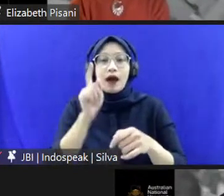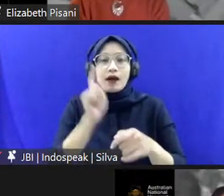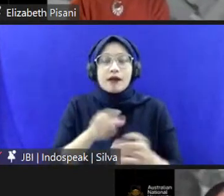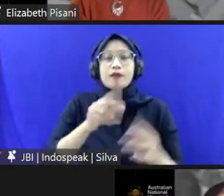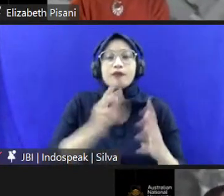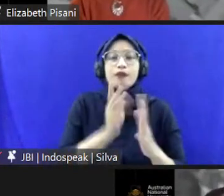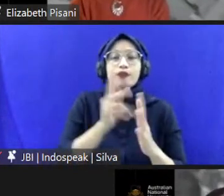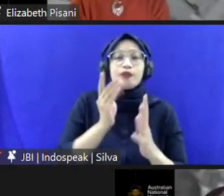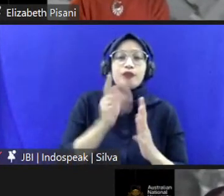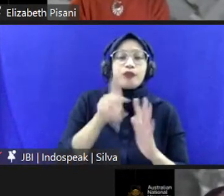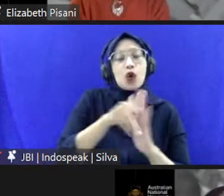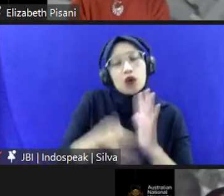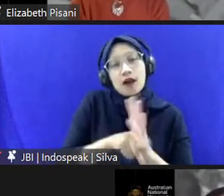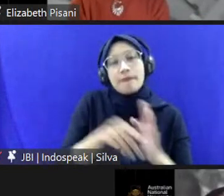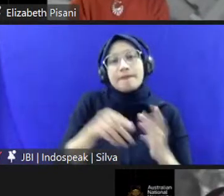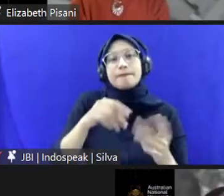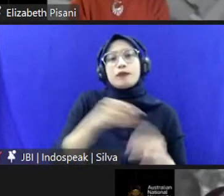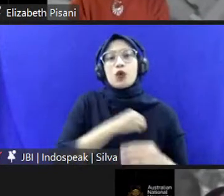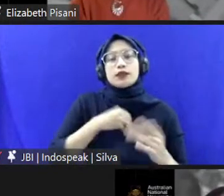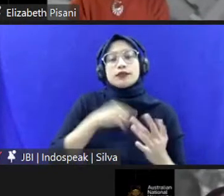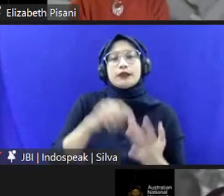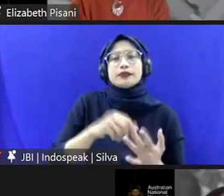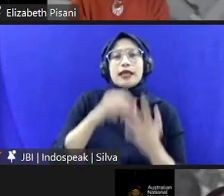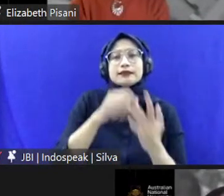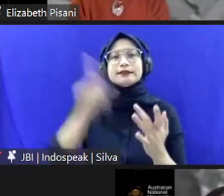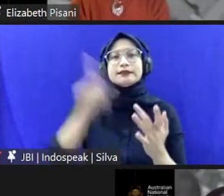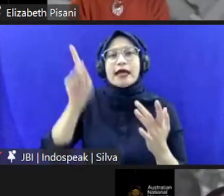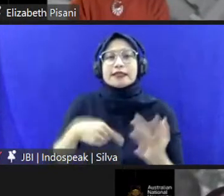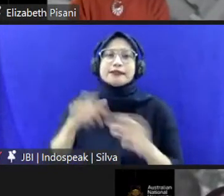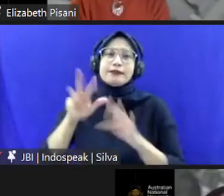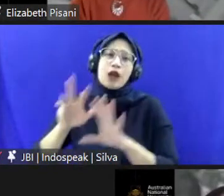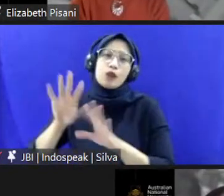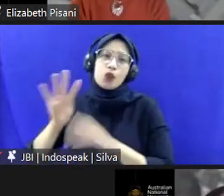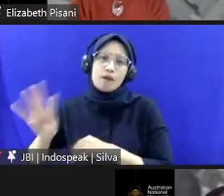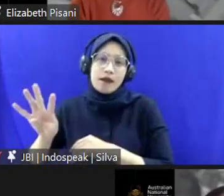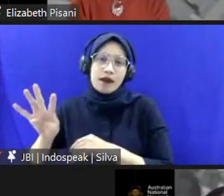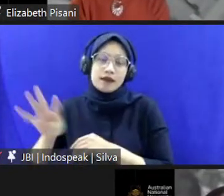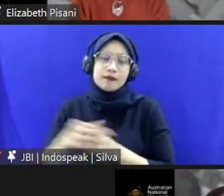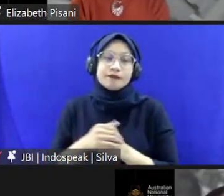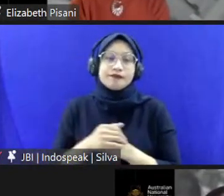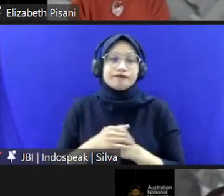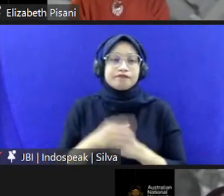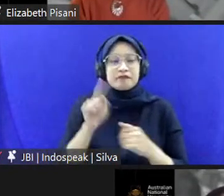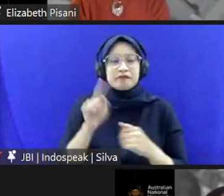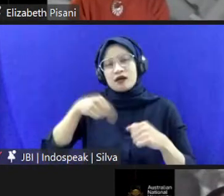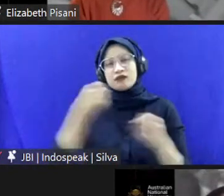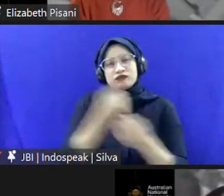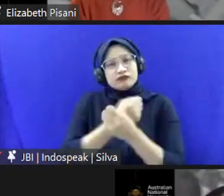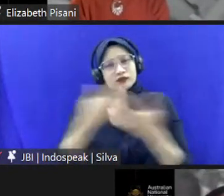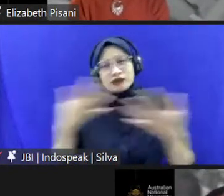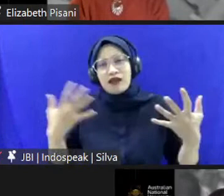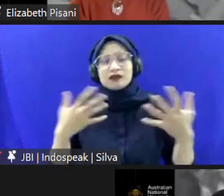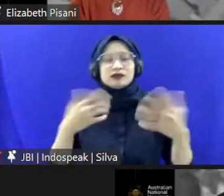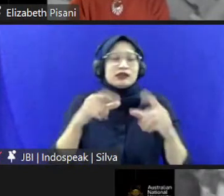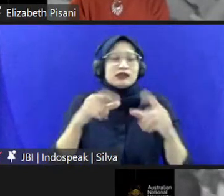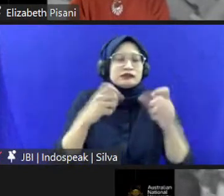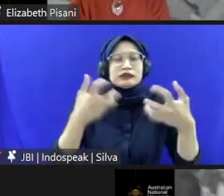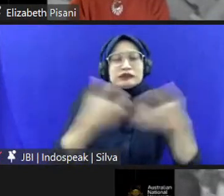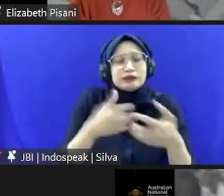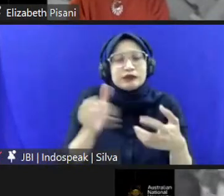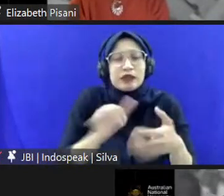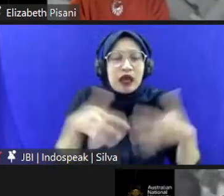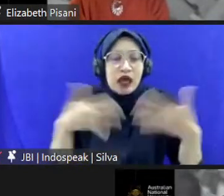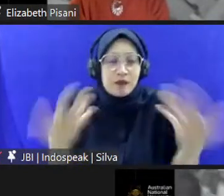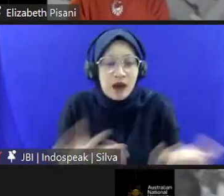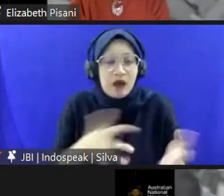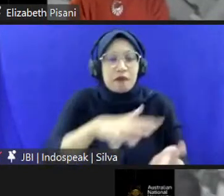specialists. So we are not really clear whether we are now in hospital-based or university-based.